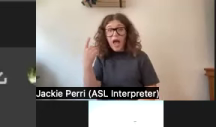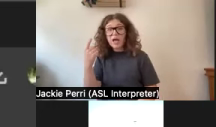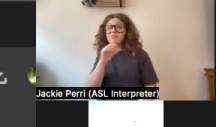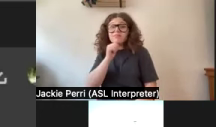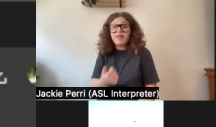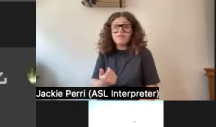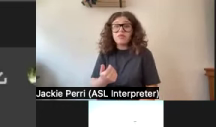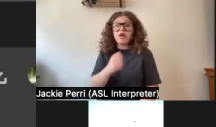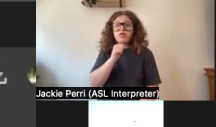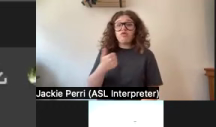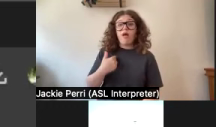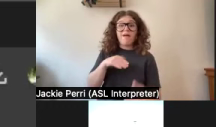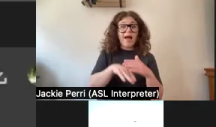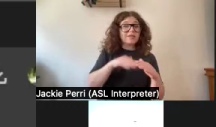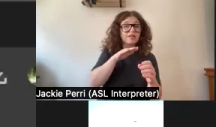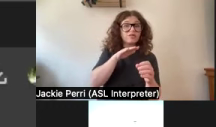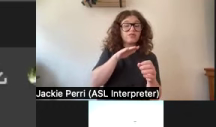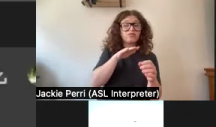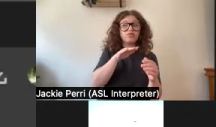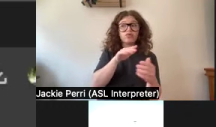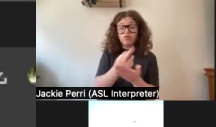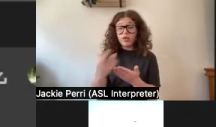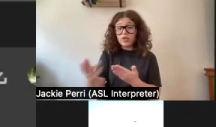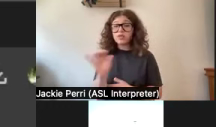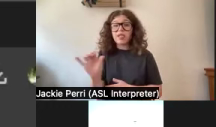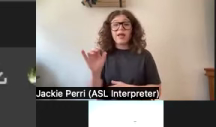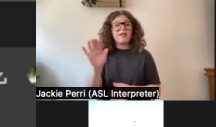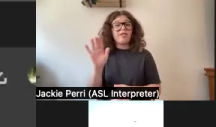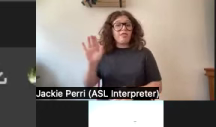otros compañeros en than la zona other norte. peers in the north side.